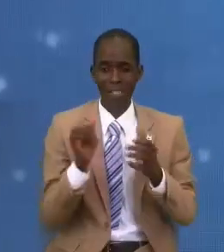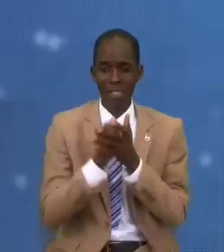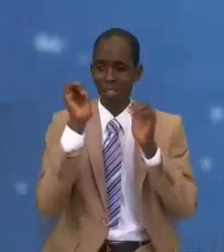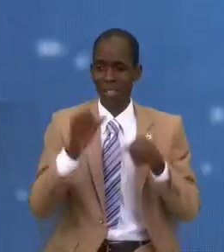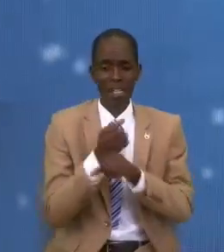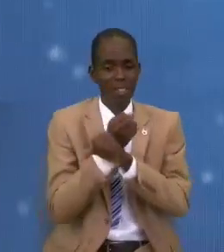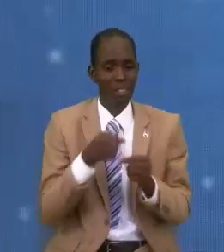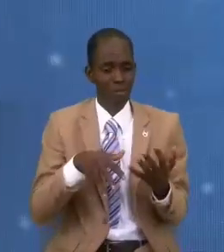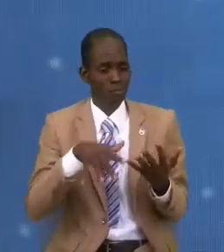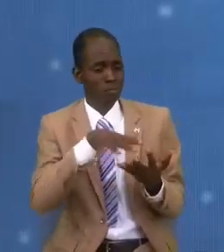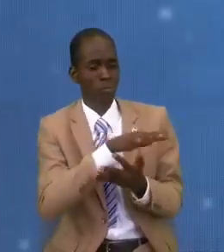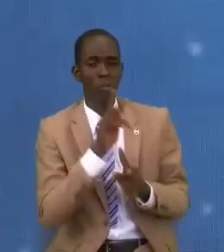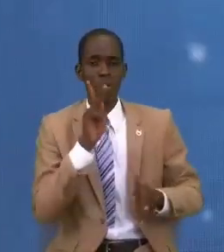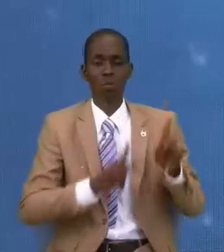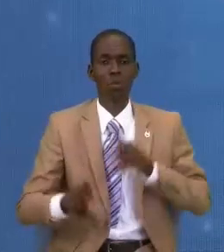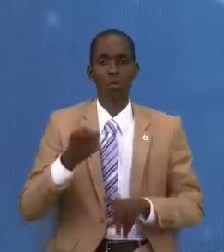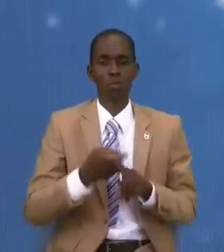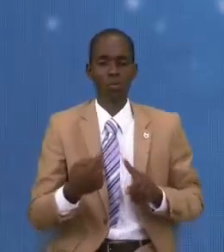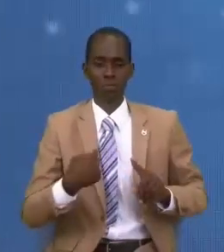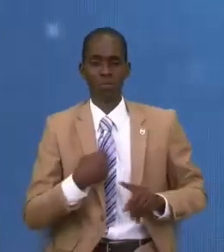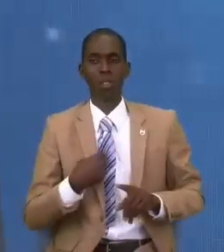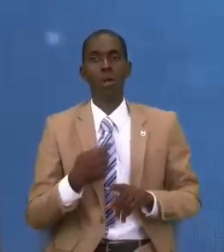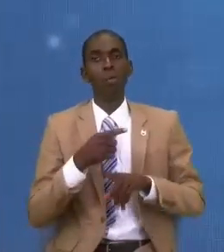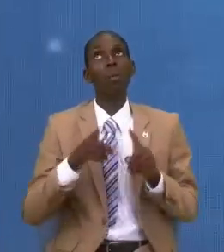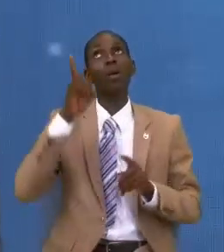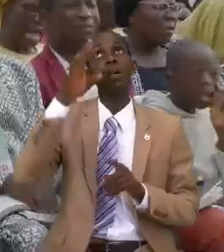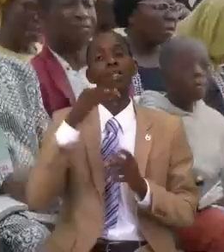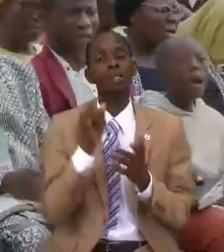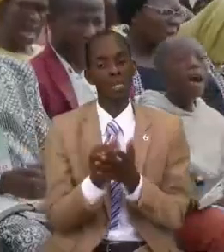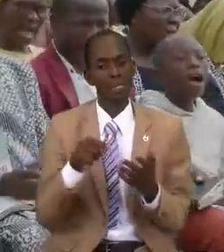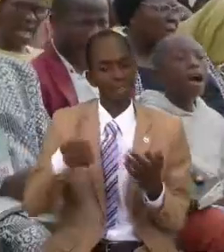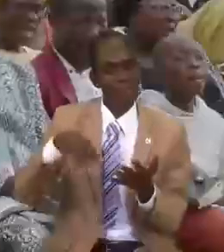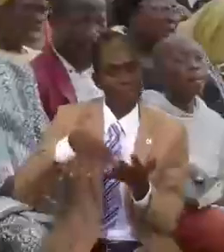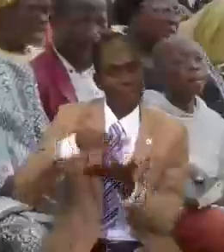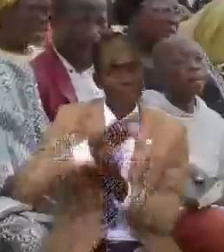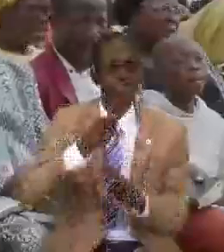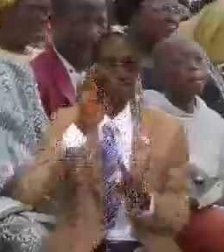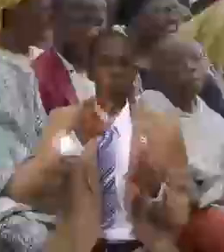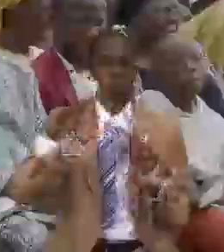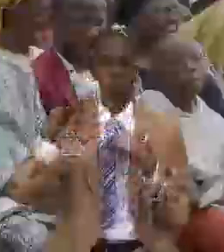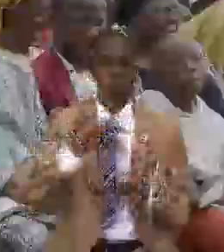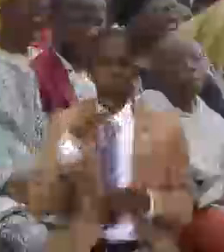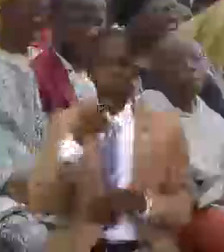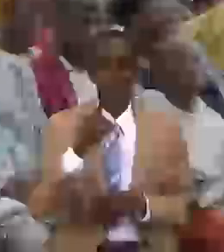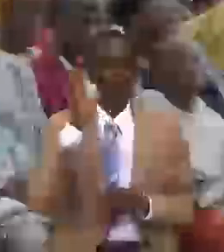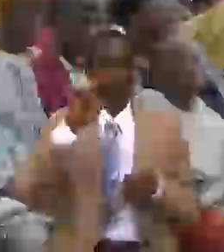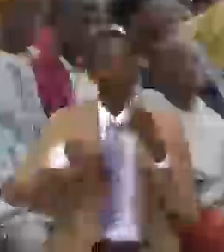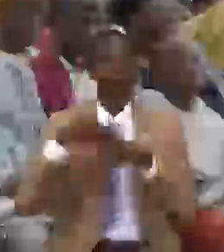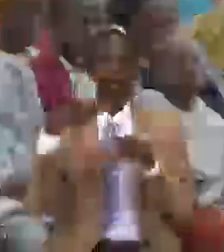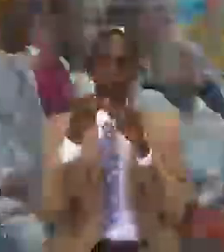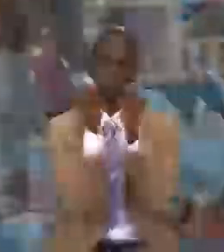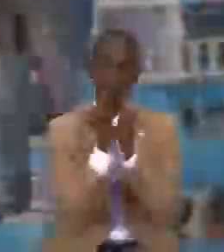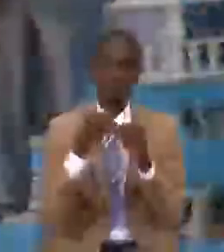people will go, and you will go out of captivity. And God said, the former